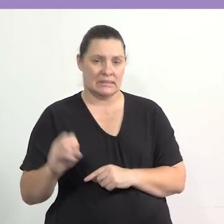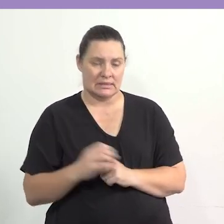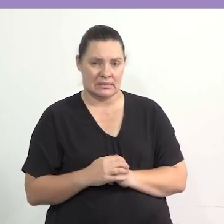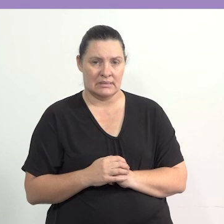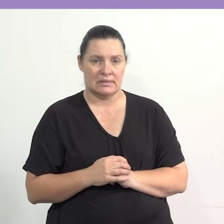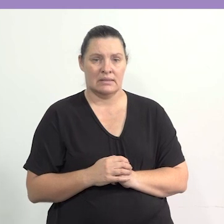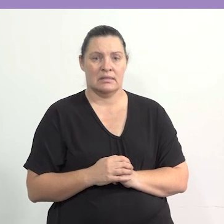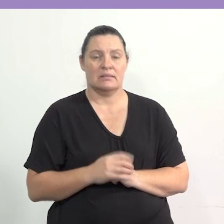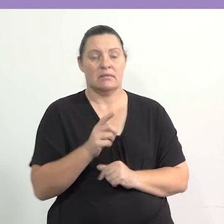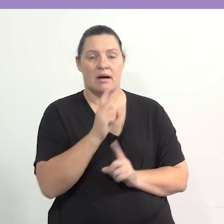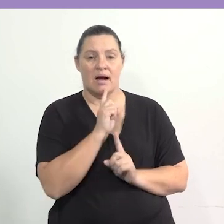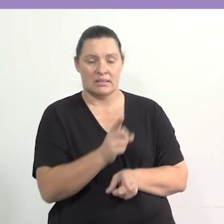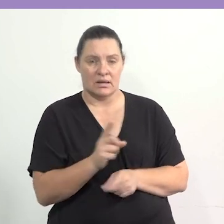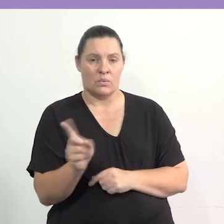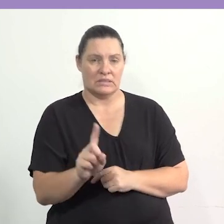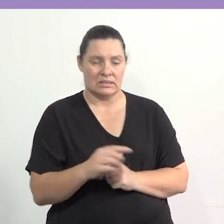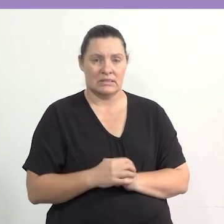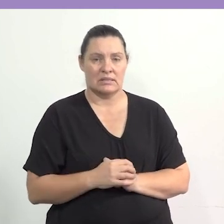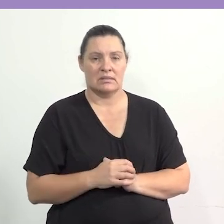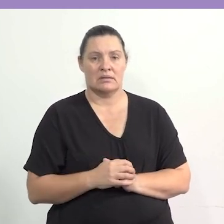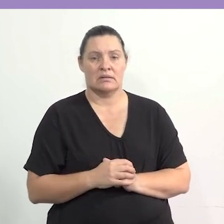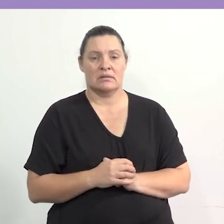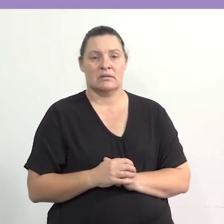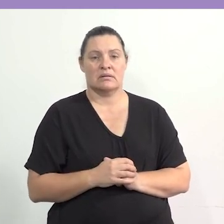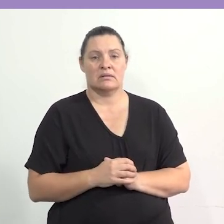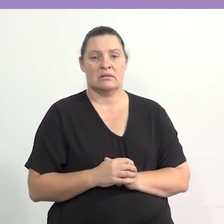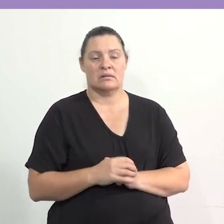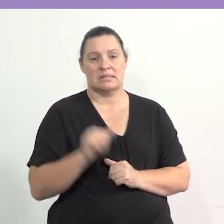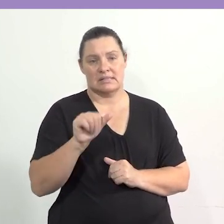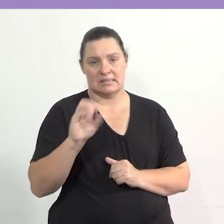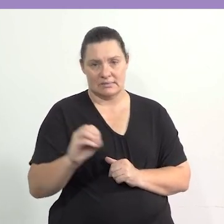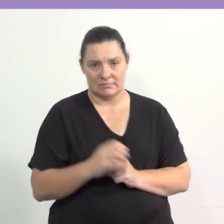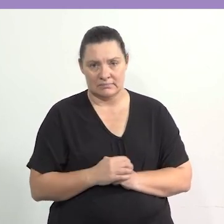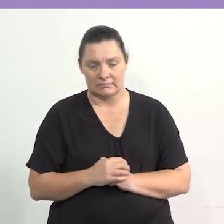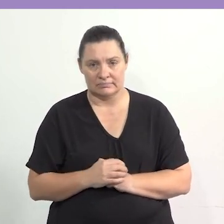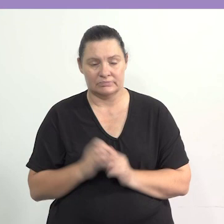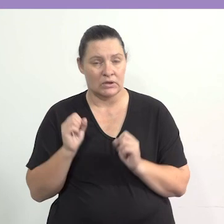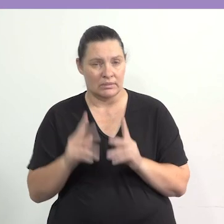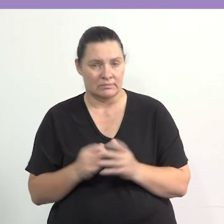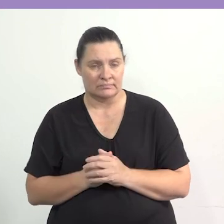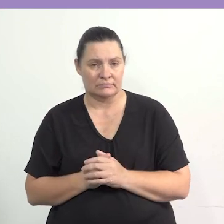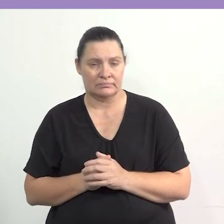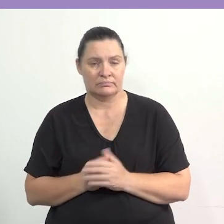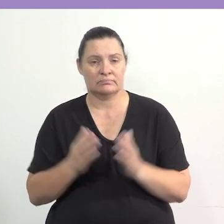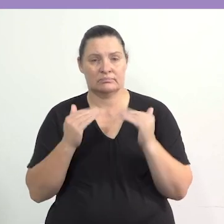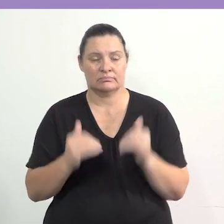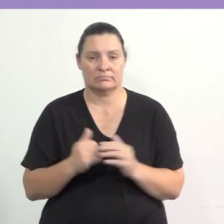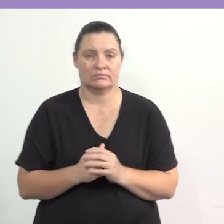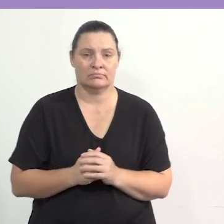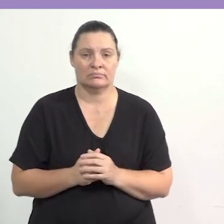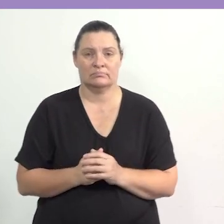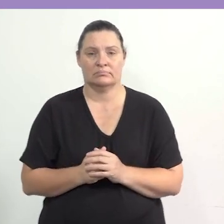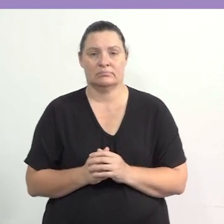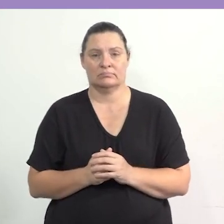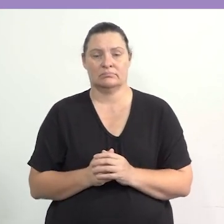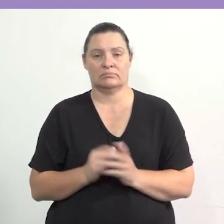20. Then that answer is going to be a 60. Okay, let's move on to